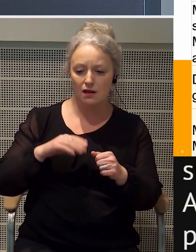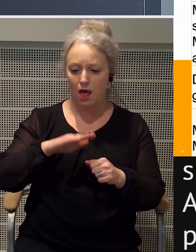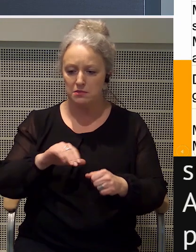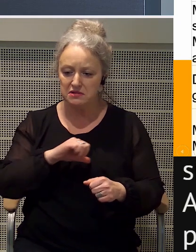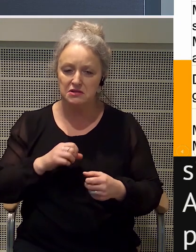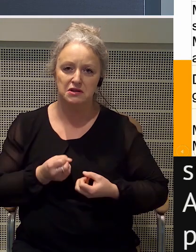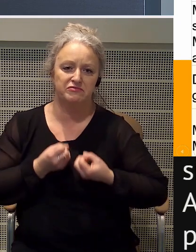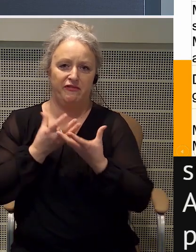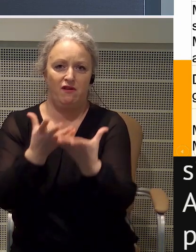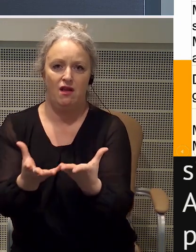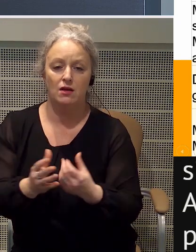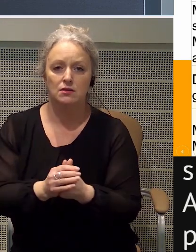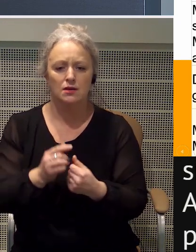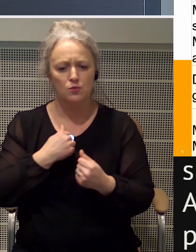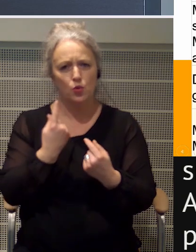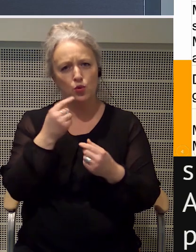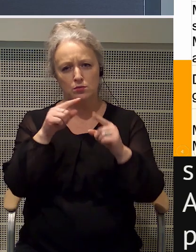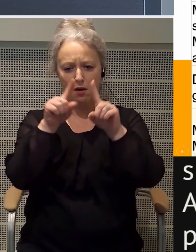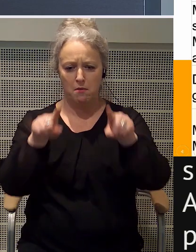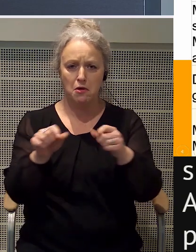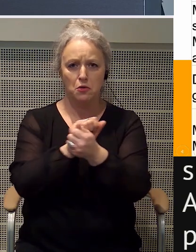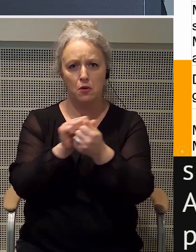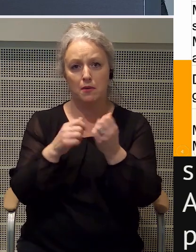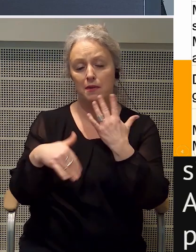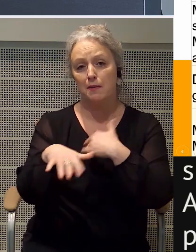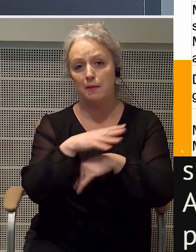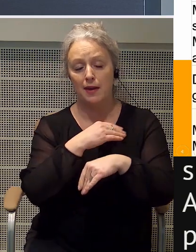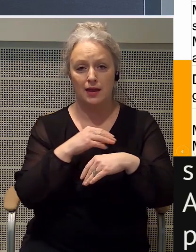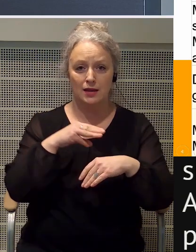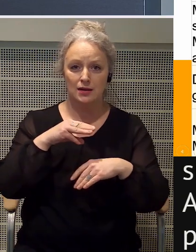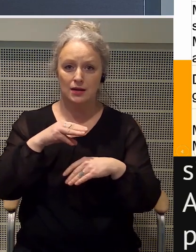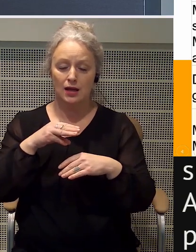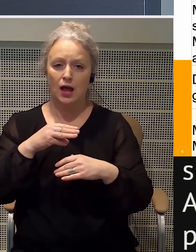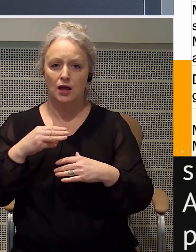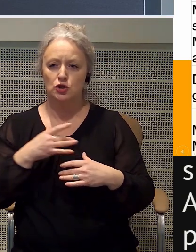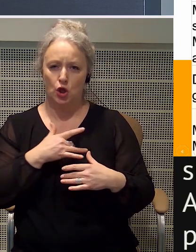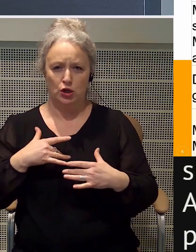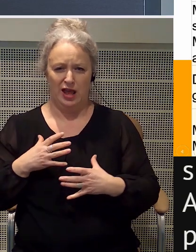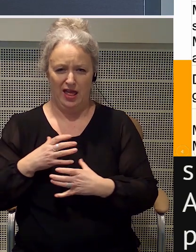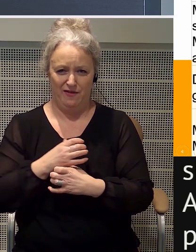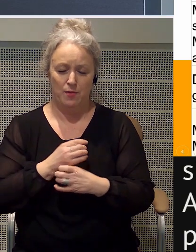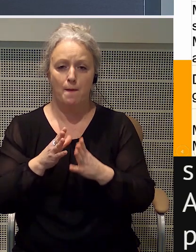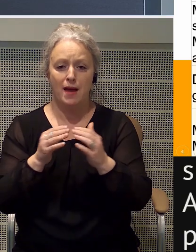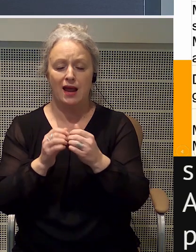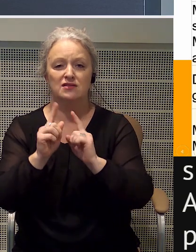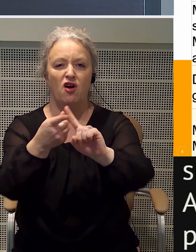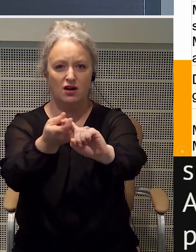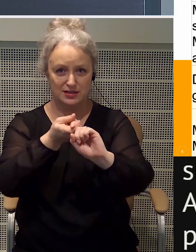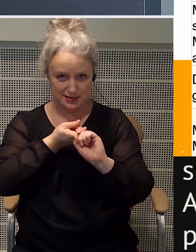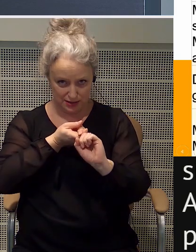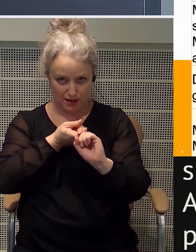these cases is the stories by the family. But I have here feedback